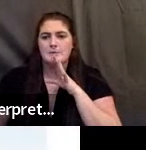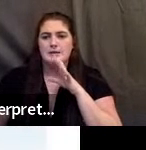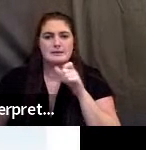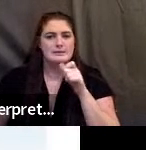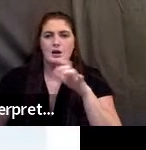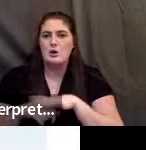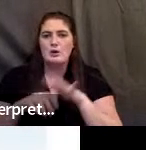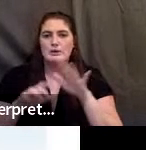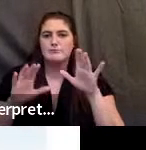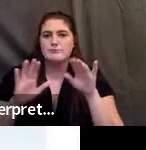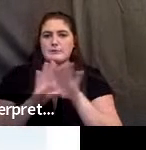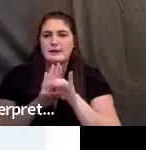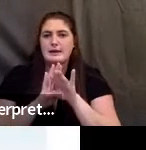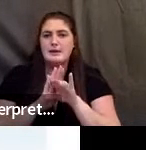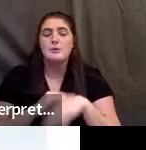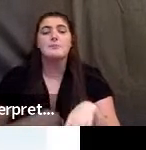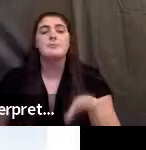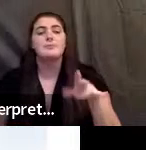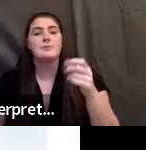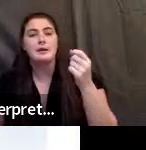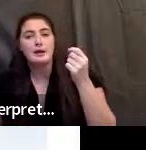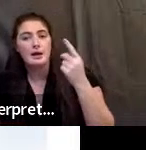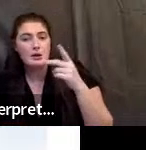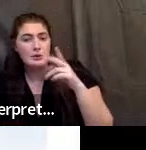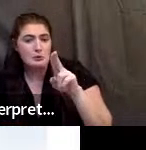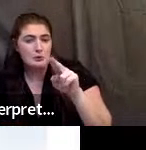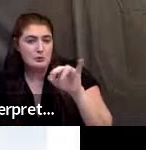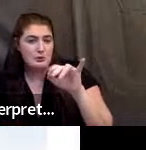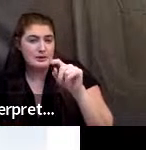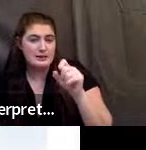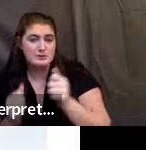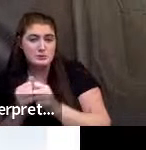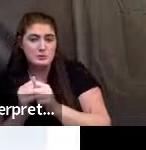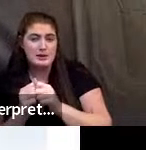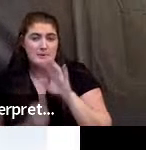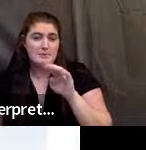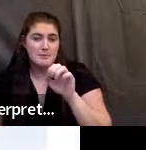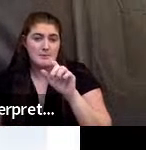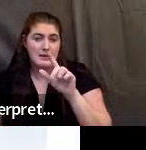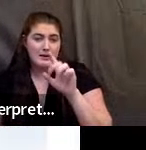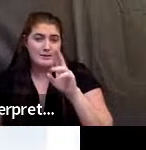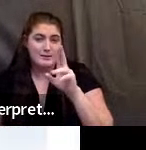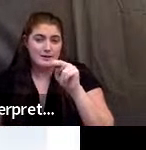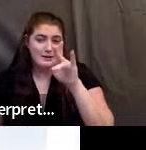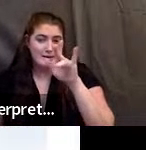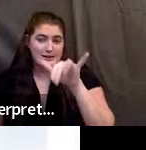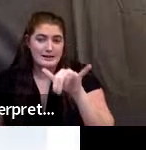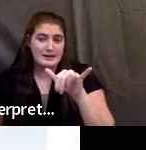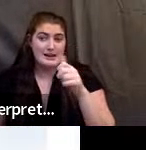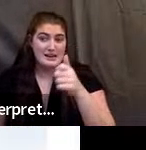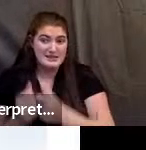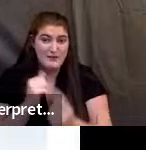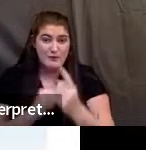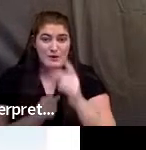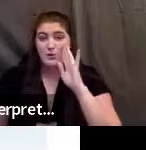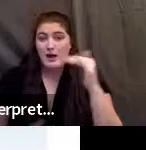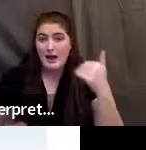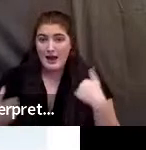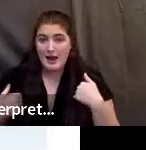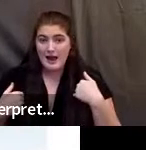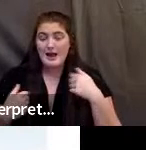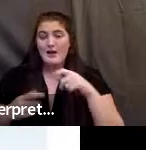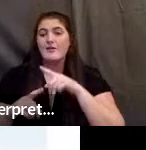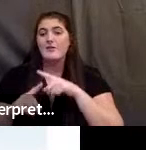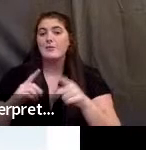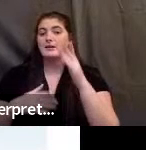The units with the balconies, so everyone won't have a balcony. It is just those that are